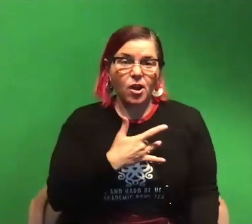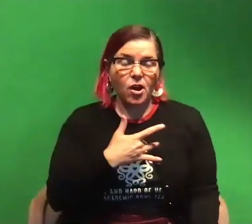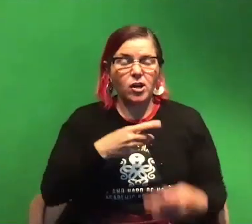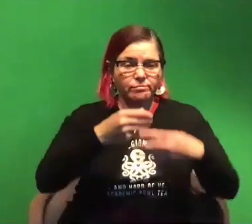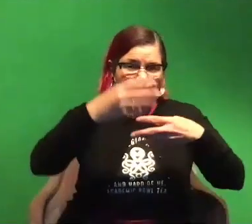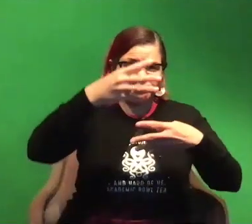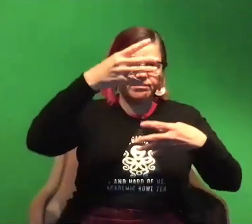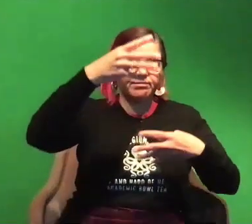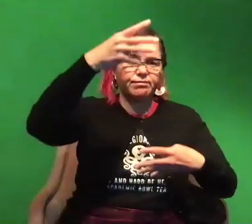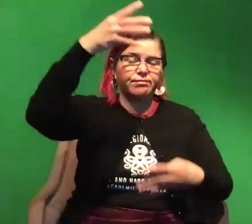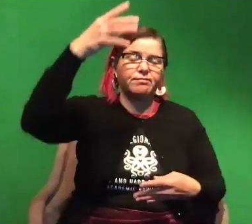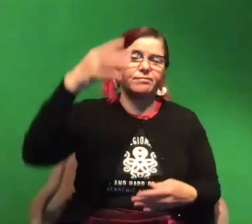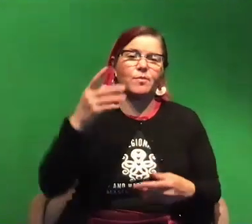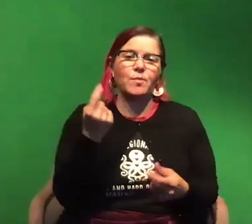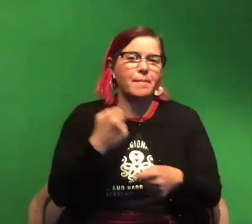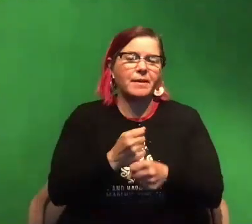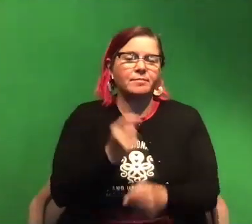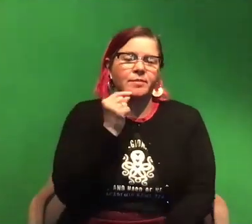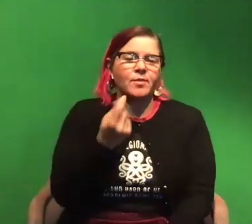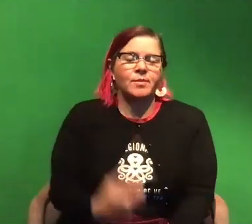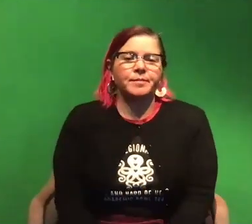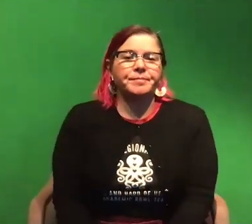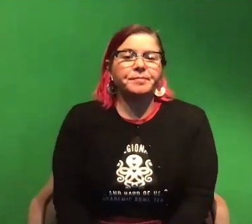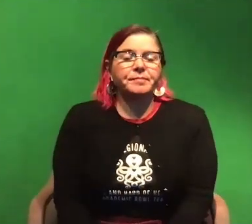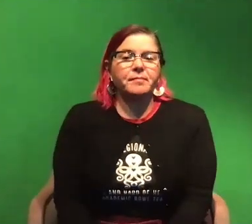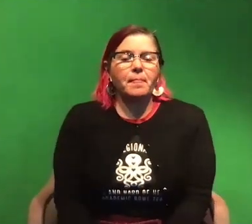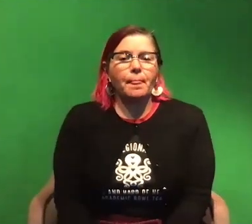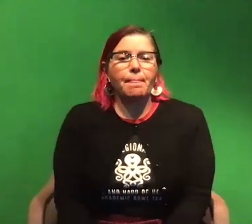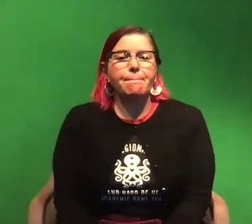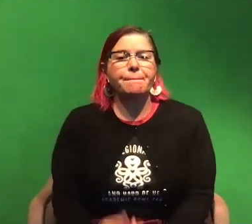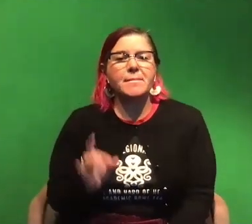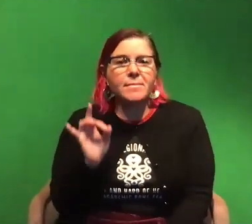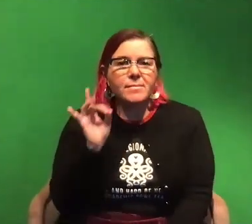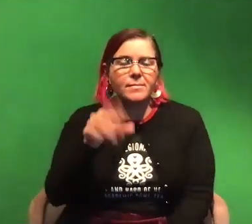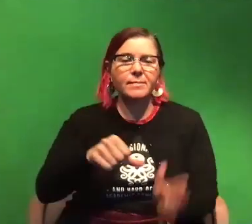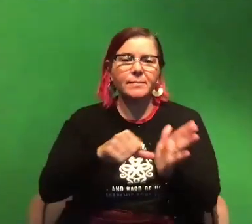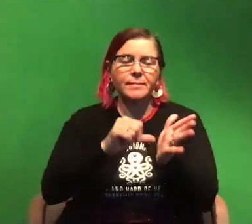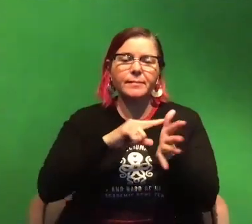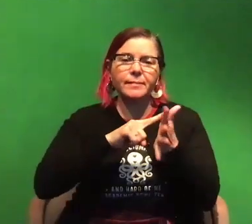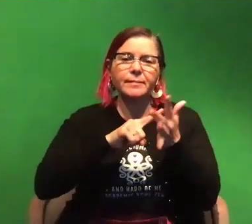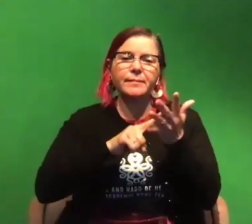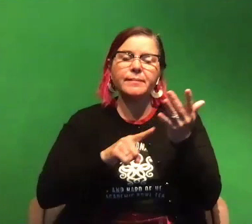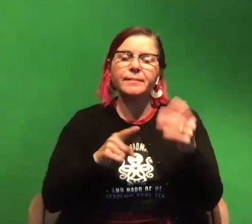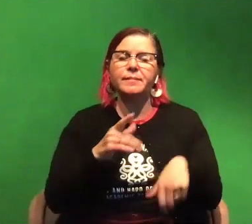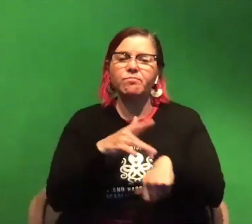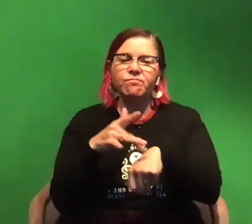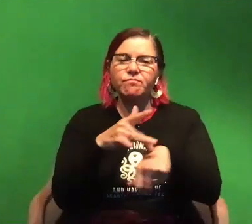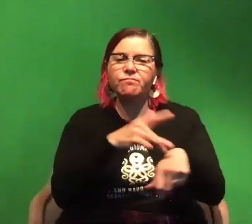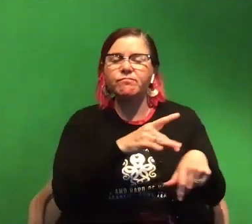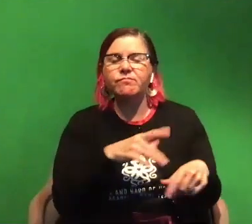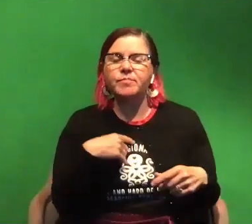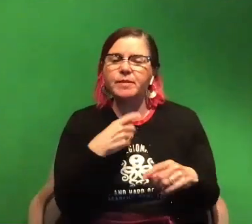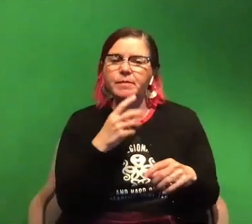and on and on what makes them so cool. And I just wanted to kind of mention some of those other highlights to get you all interested